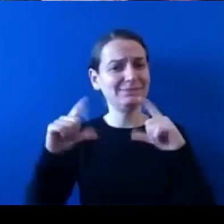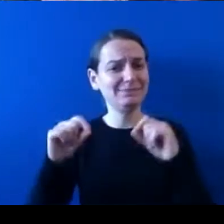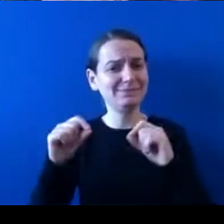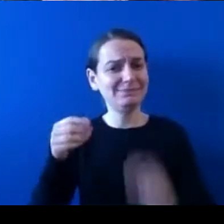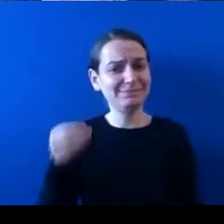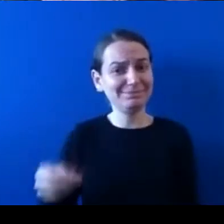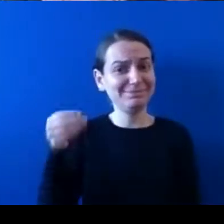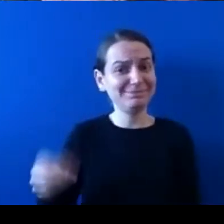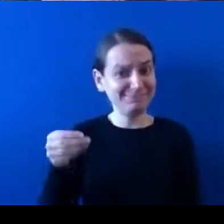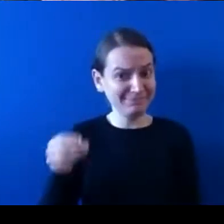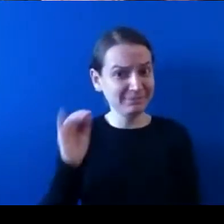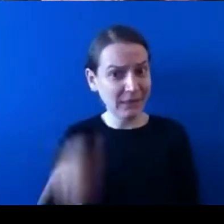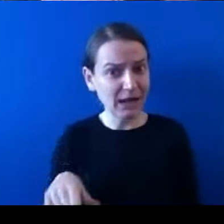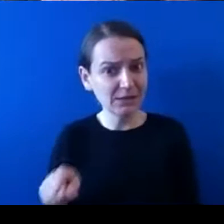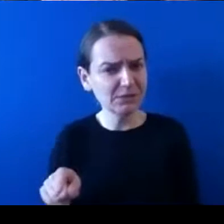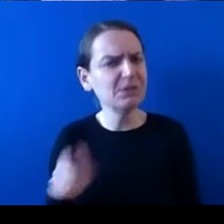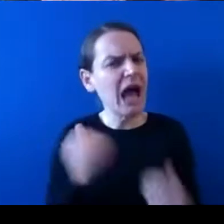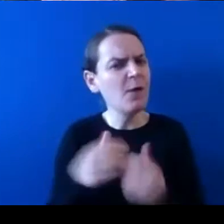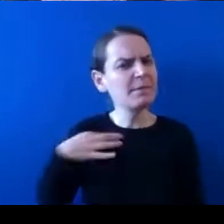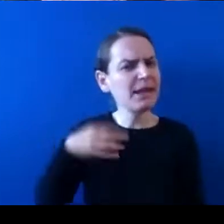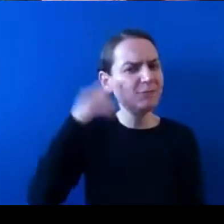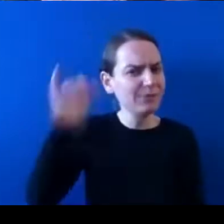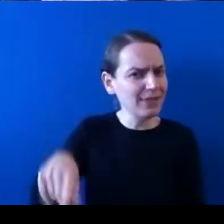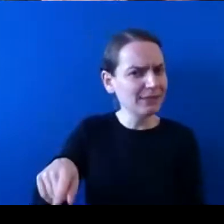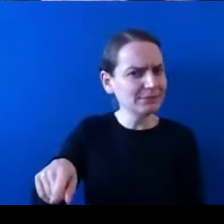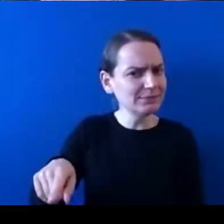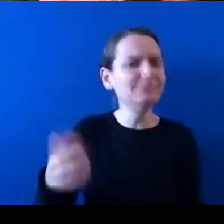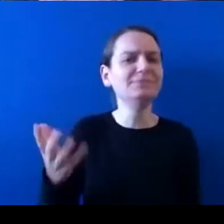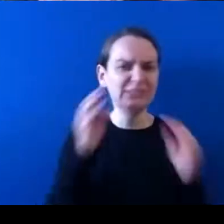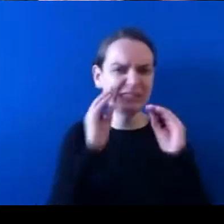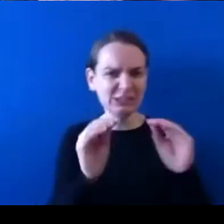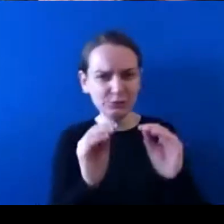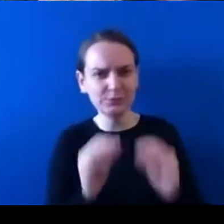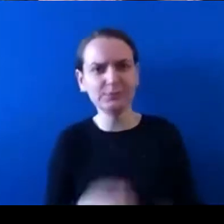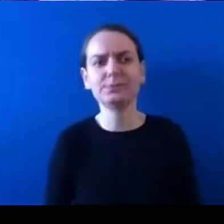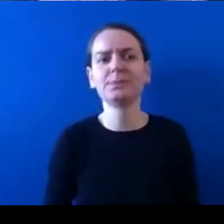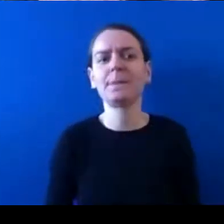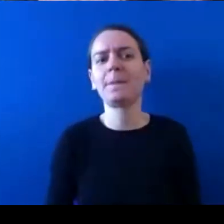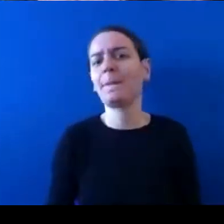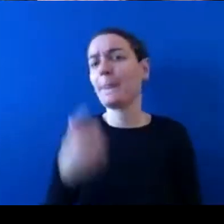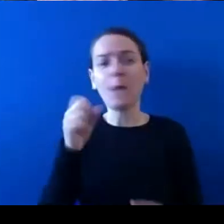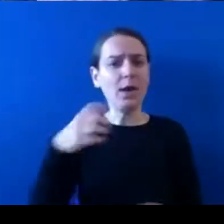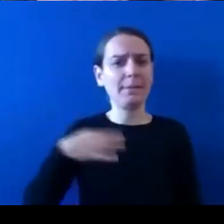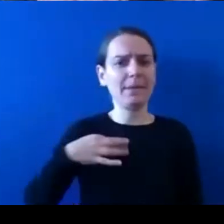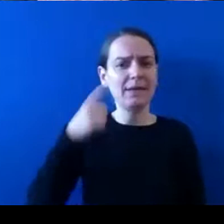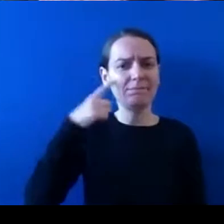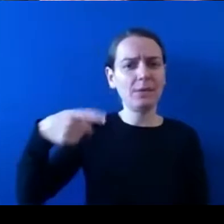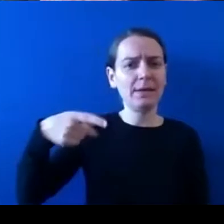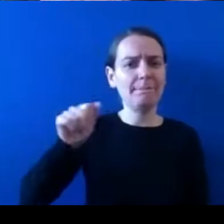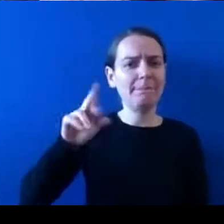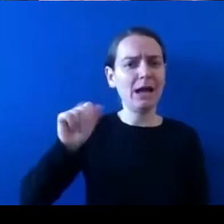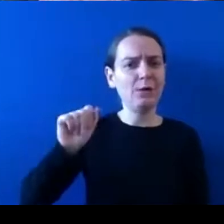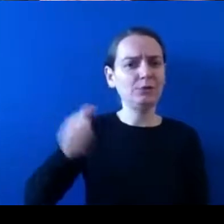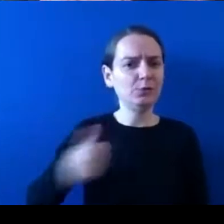because you can transfer your eligibility to your new college town or new